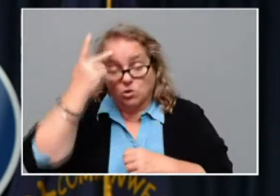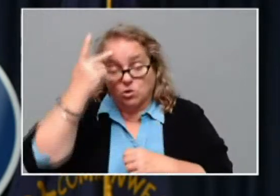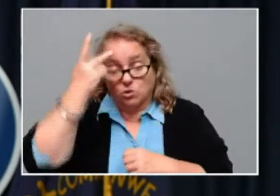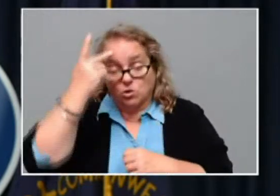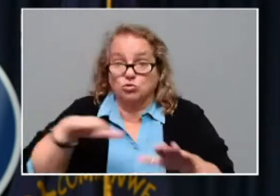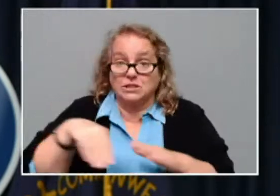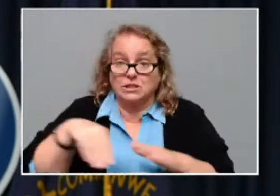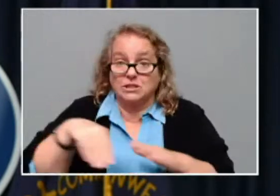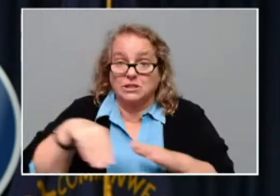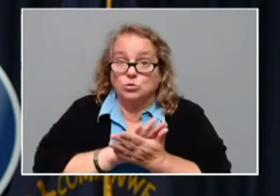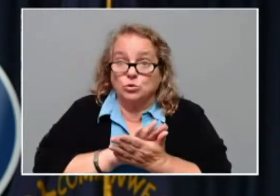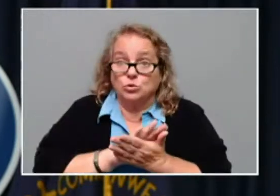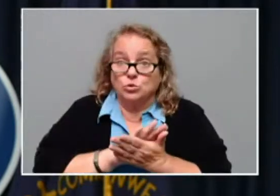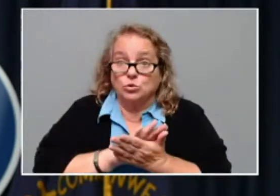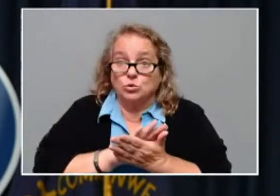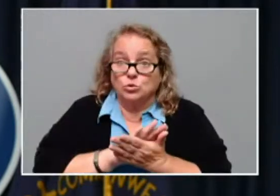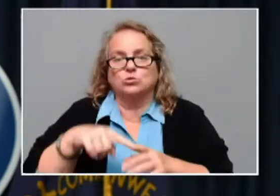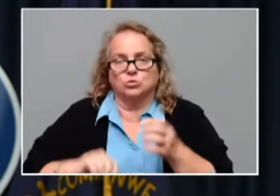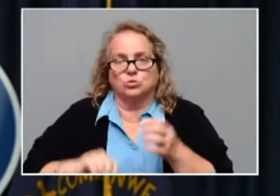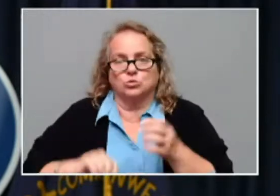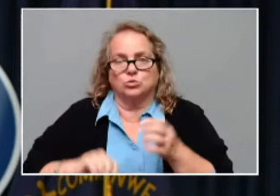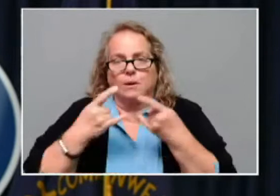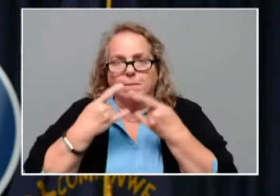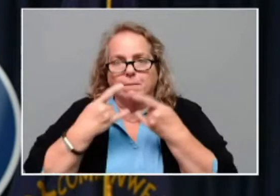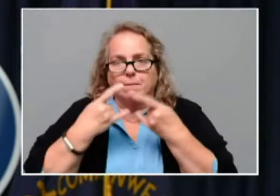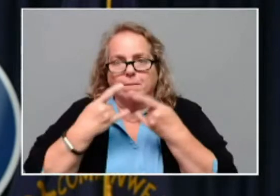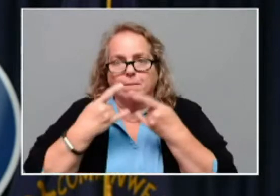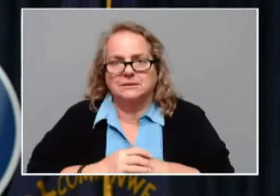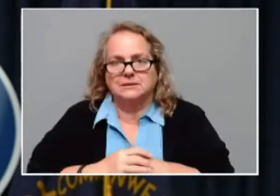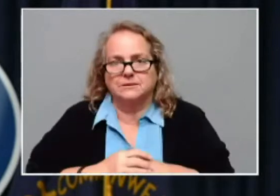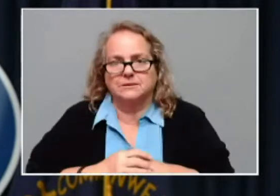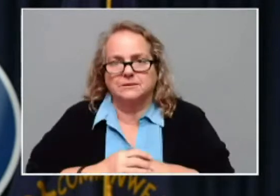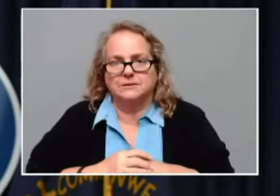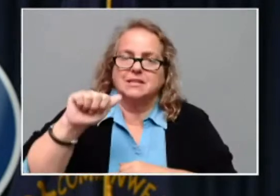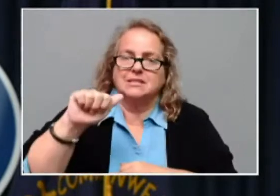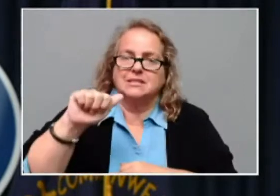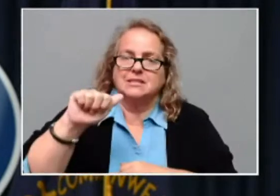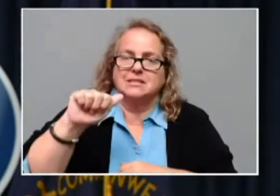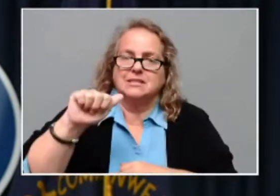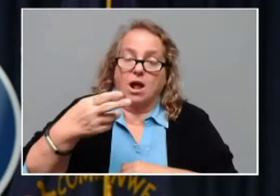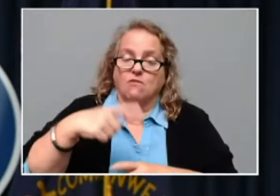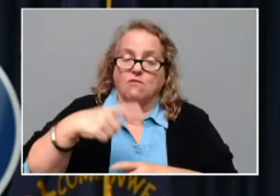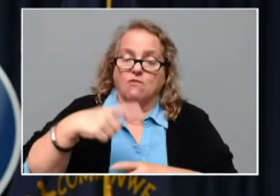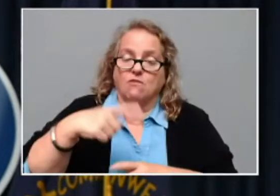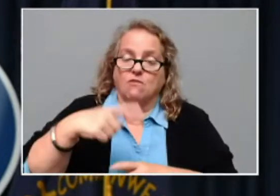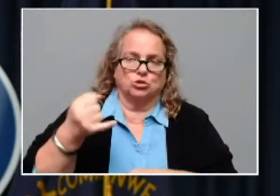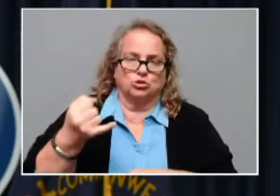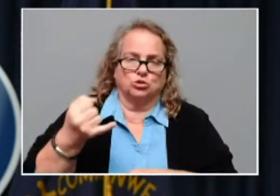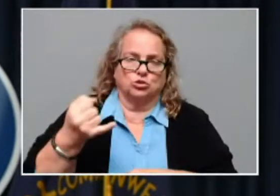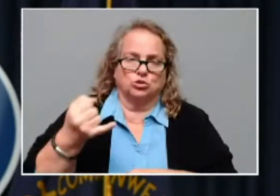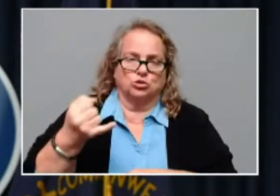needs to support it as well. Sarah Ladd, the Courier Journal.